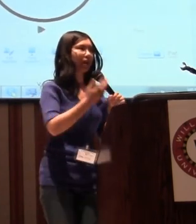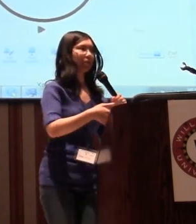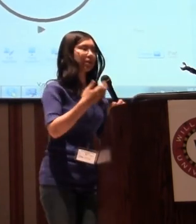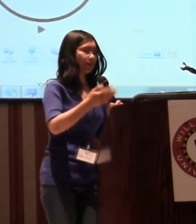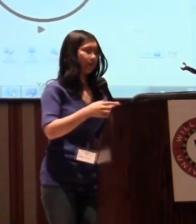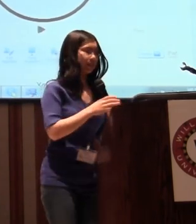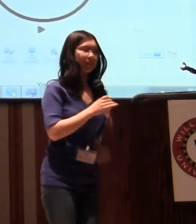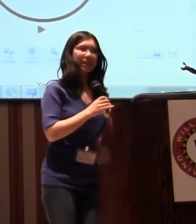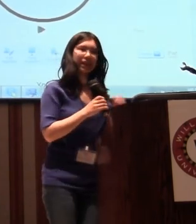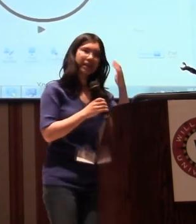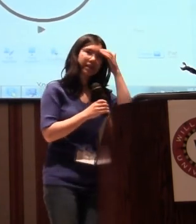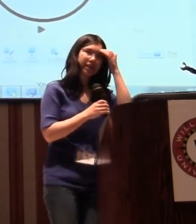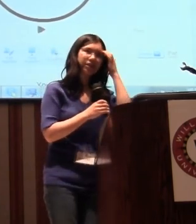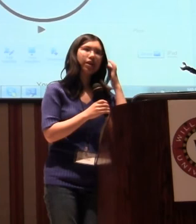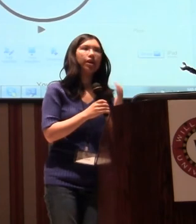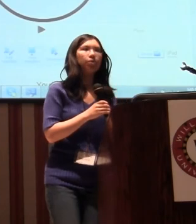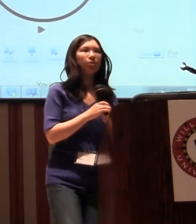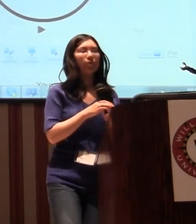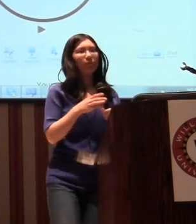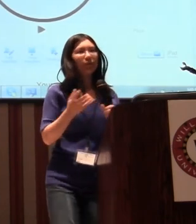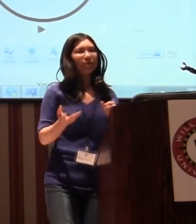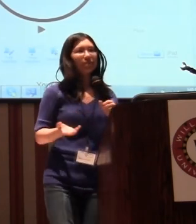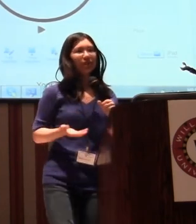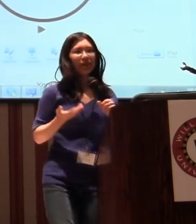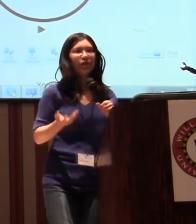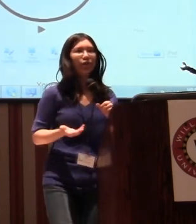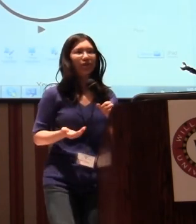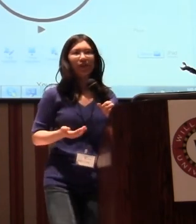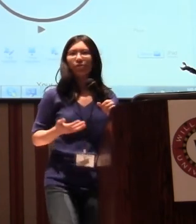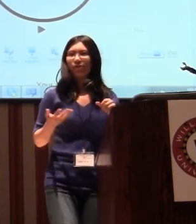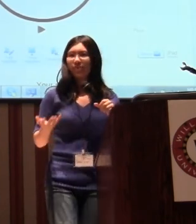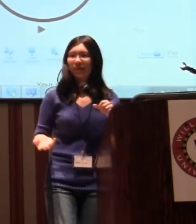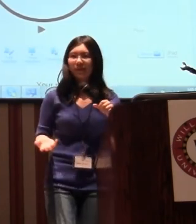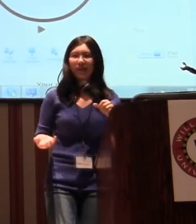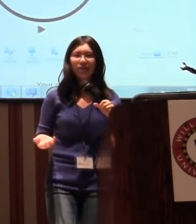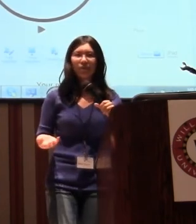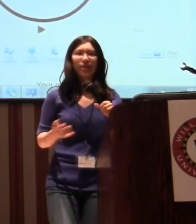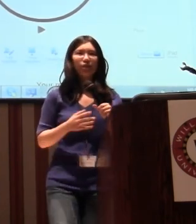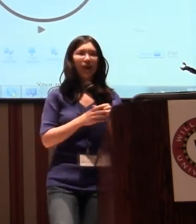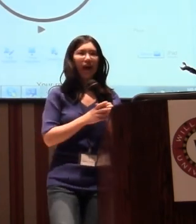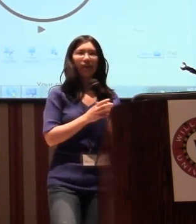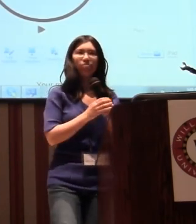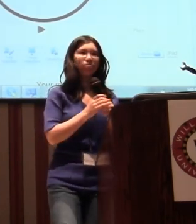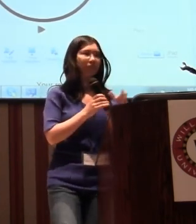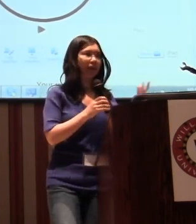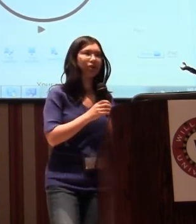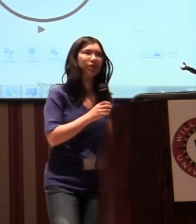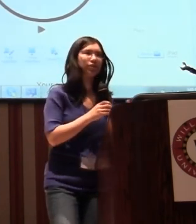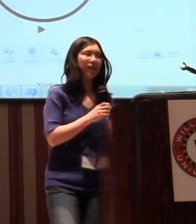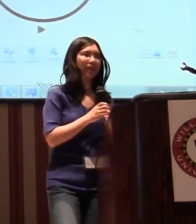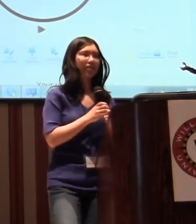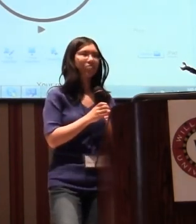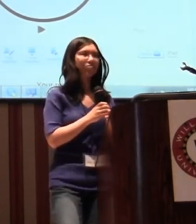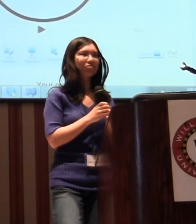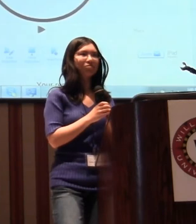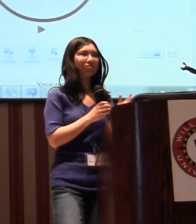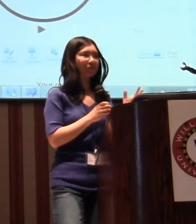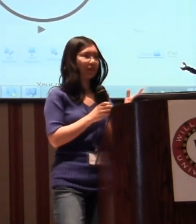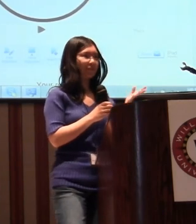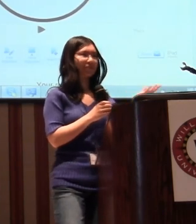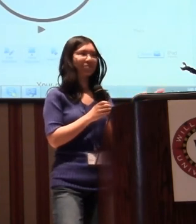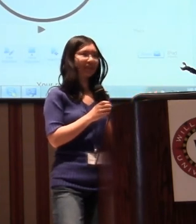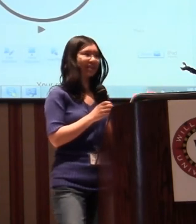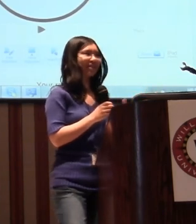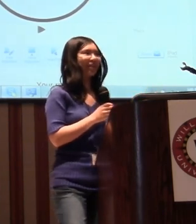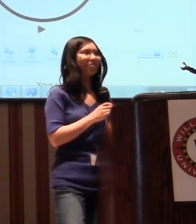I get started with some of these techniques and such, what are some of the challenges you faced or some success stories you've had, actions you've taken?